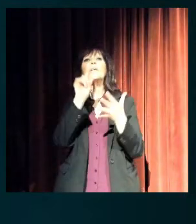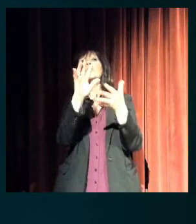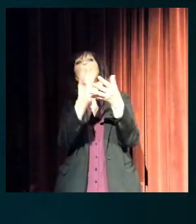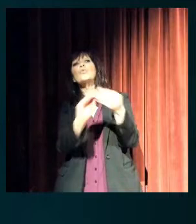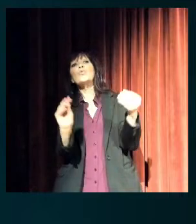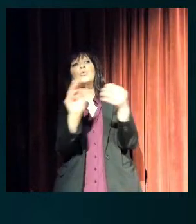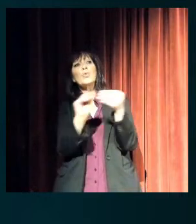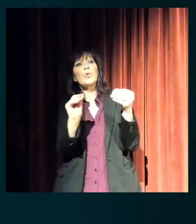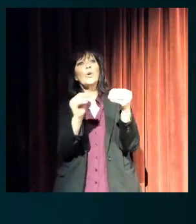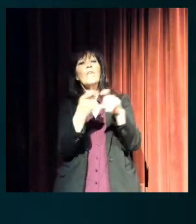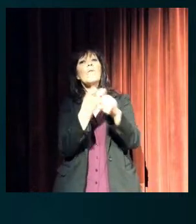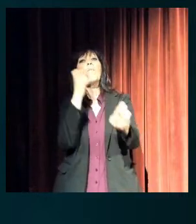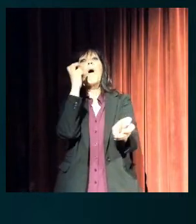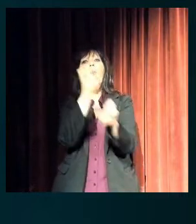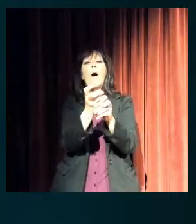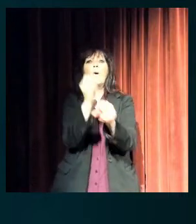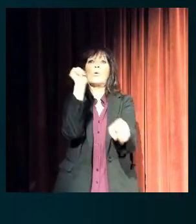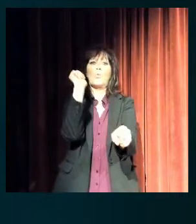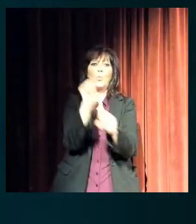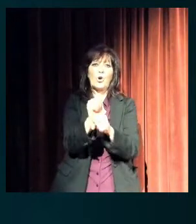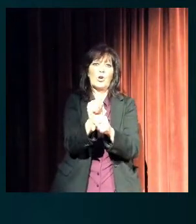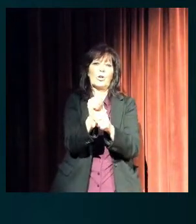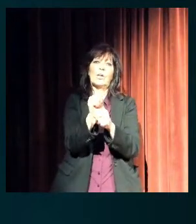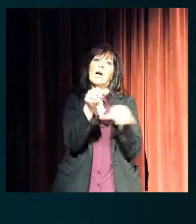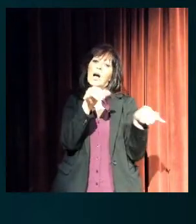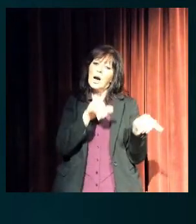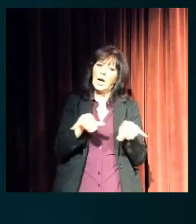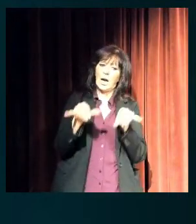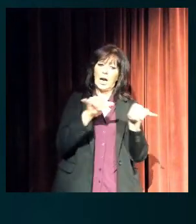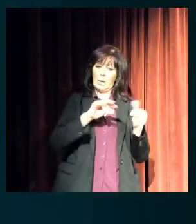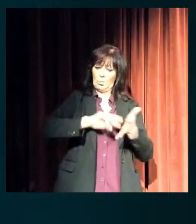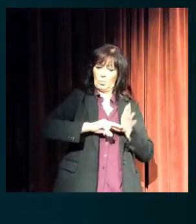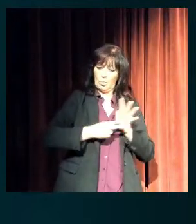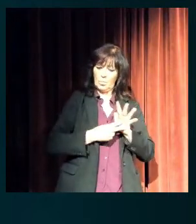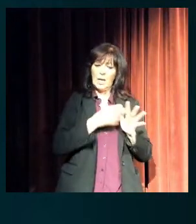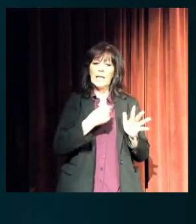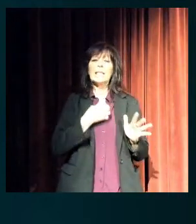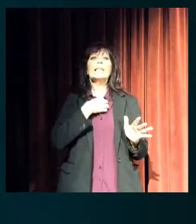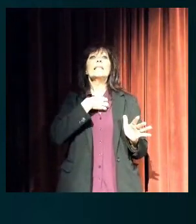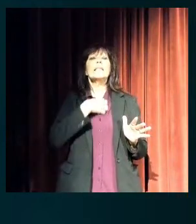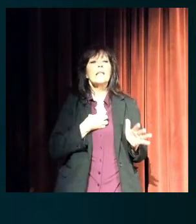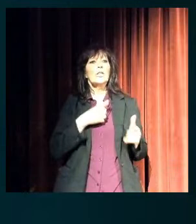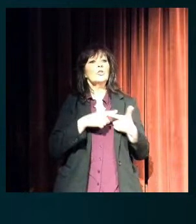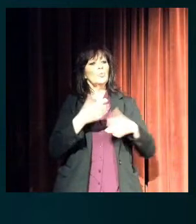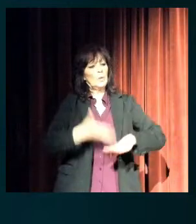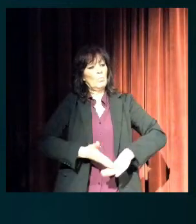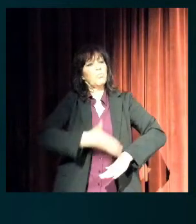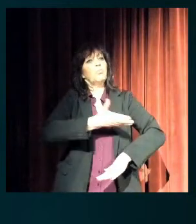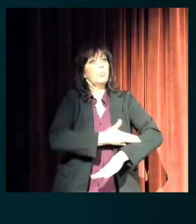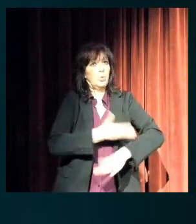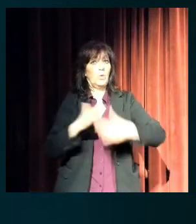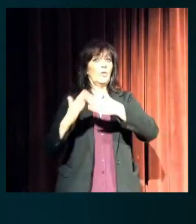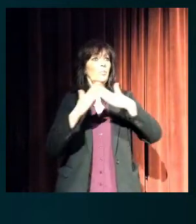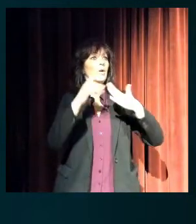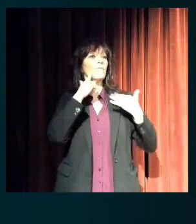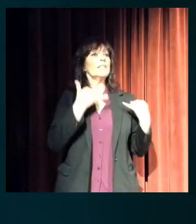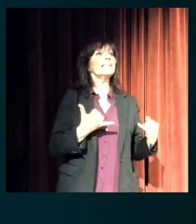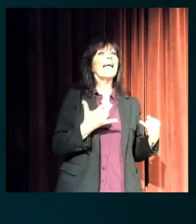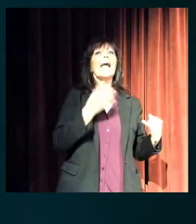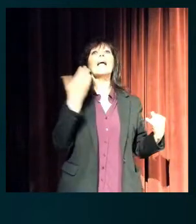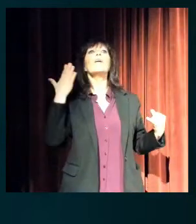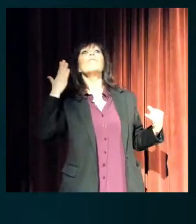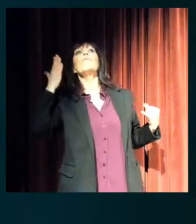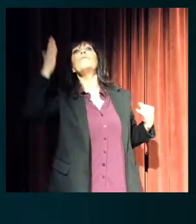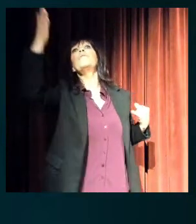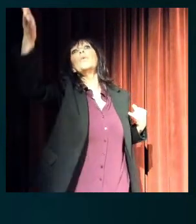story born of hard work, a common purpose, and a desire to improve our community for today and